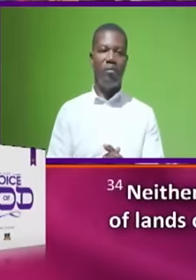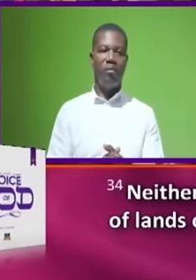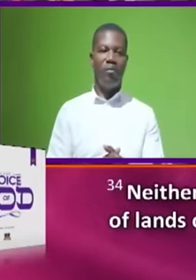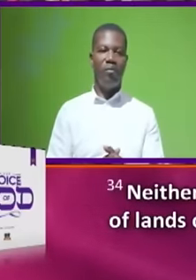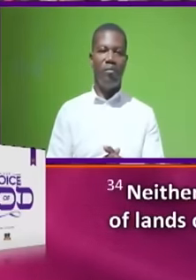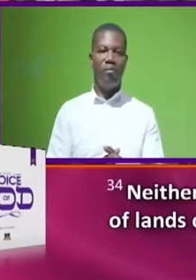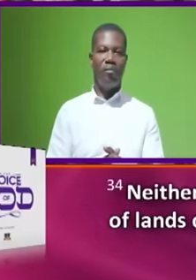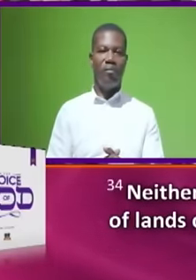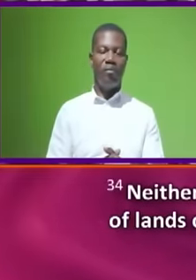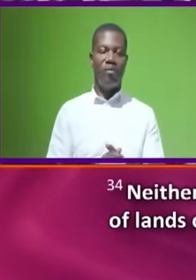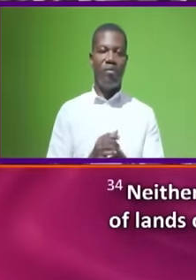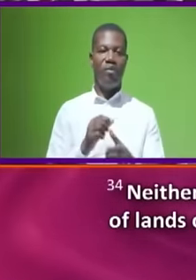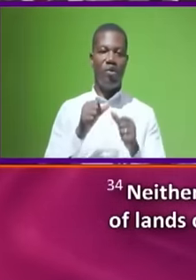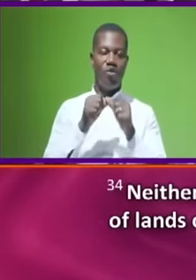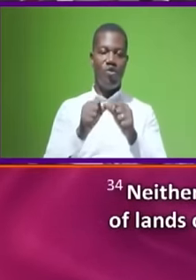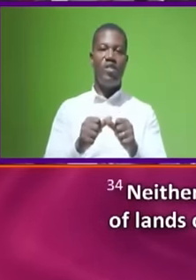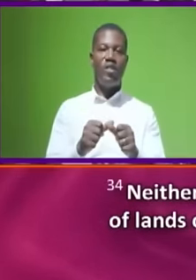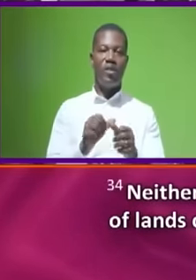34.